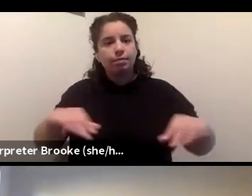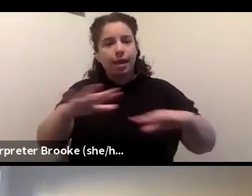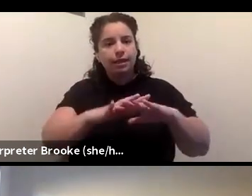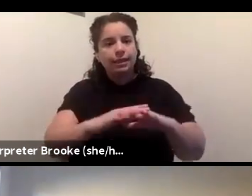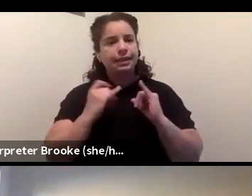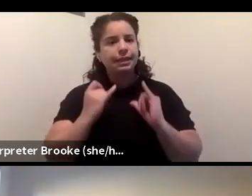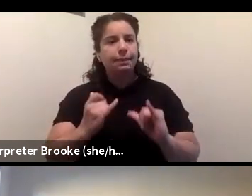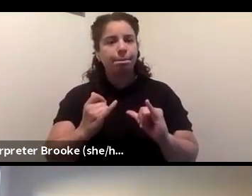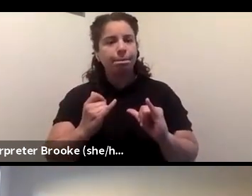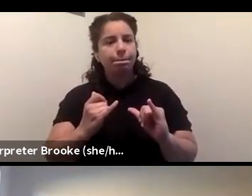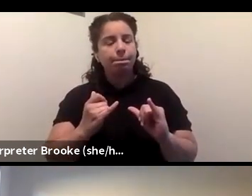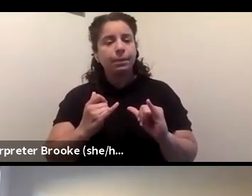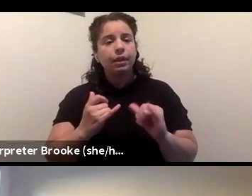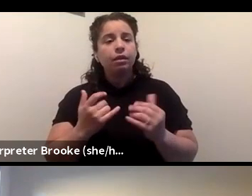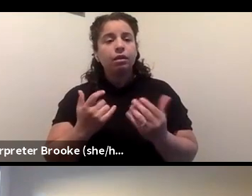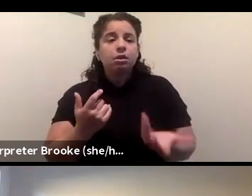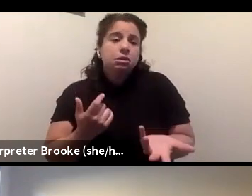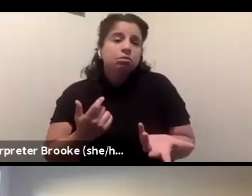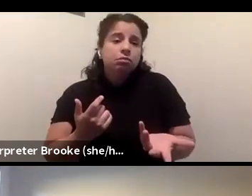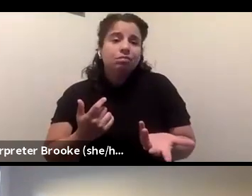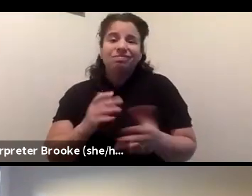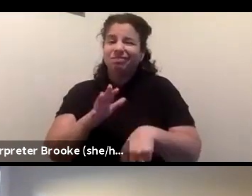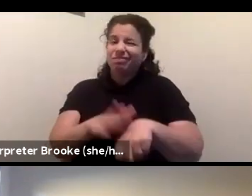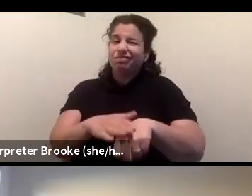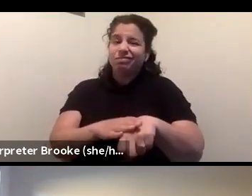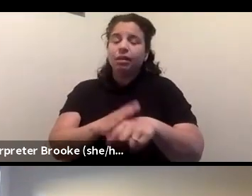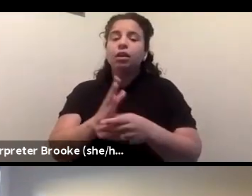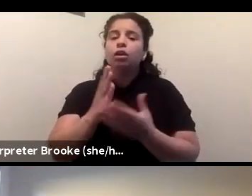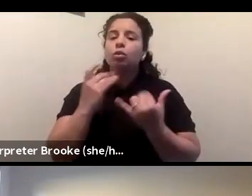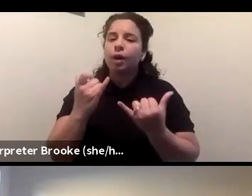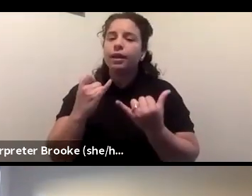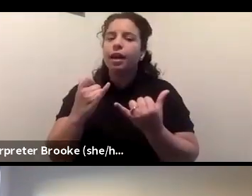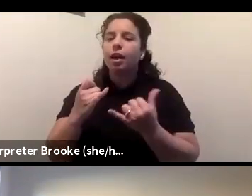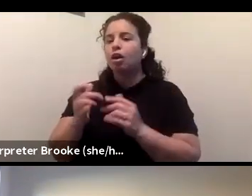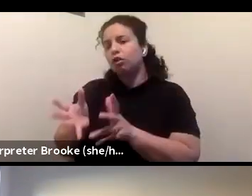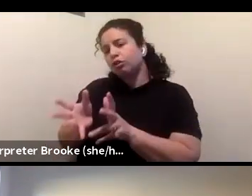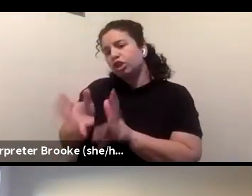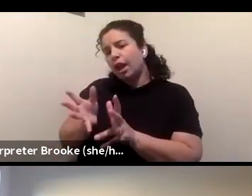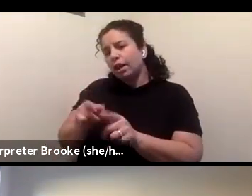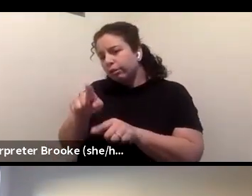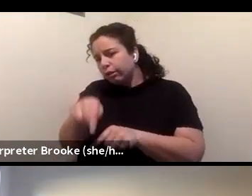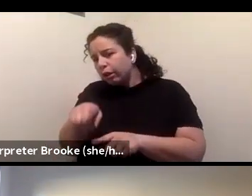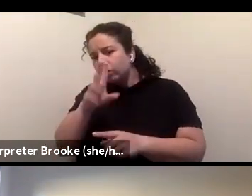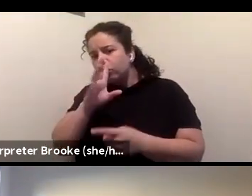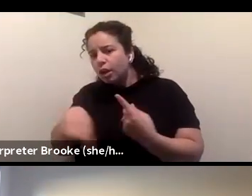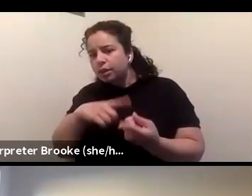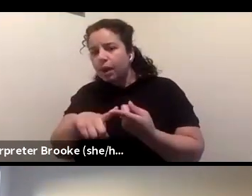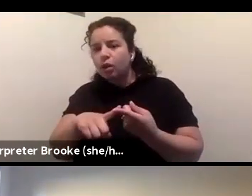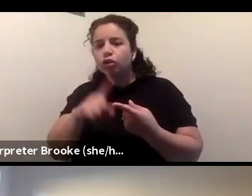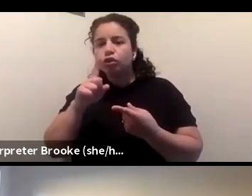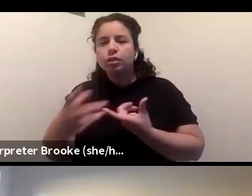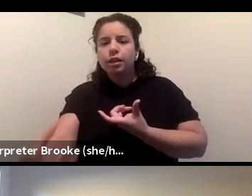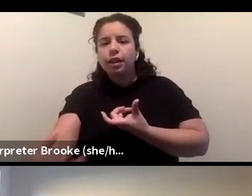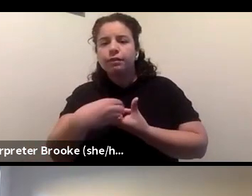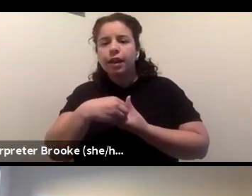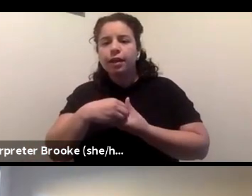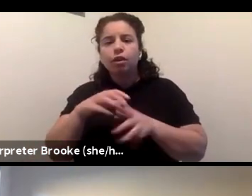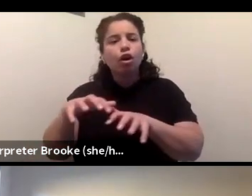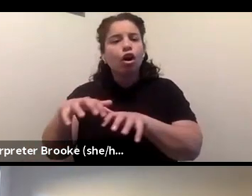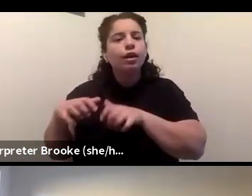And there, just as a heads up, there's conversation in the chat about inviting audience questions after the break.